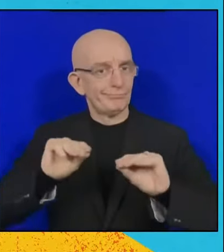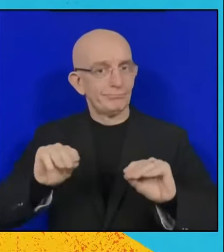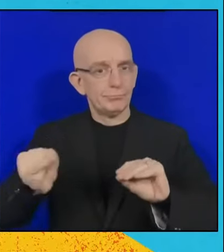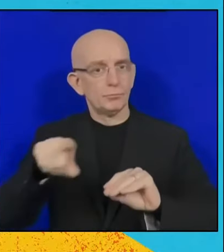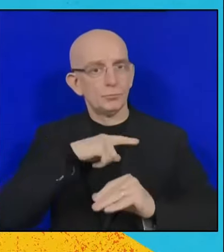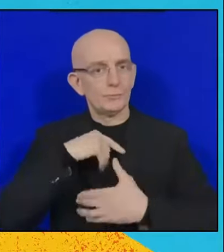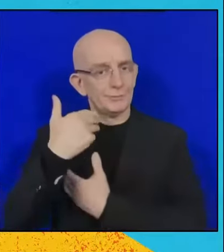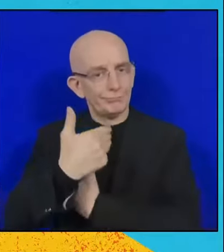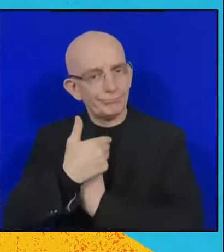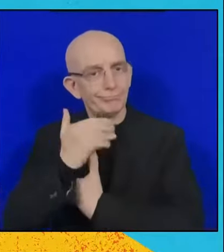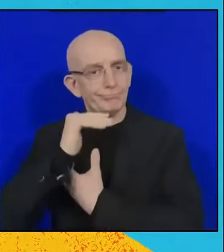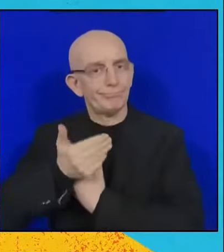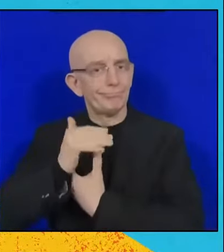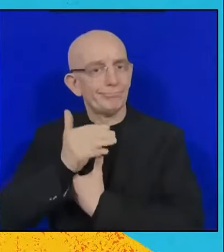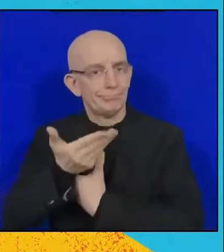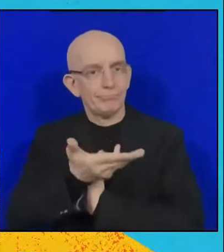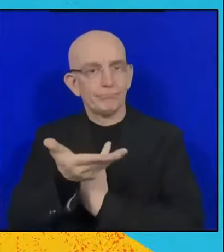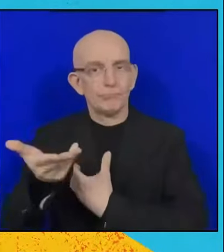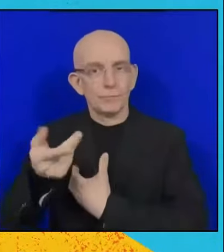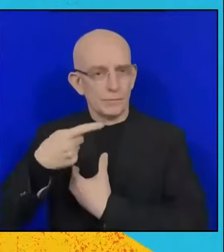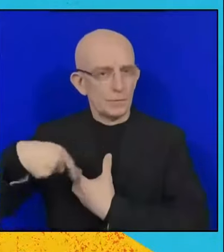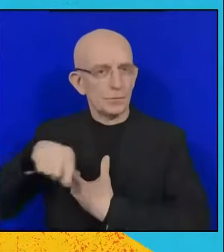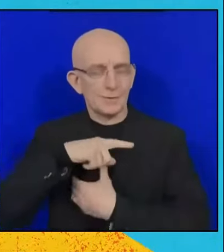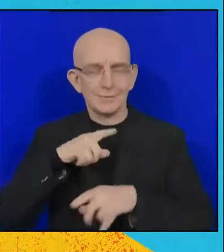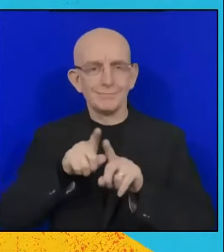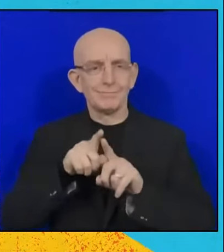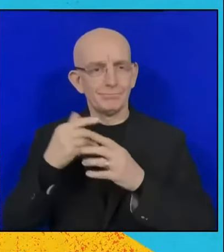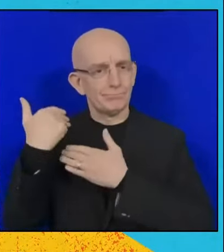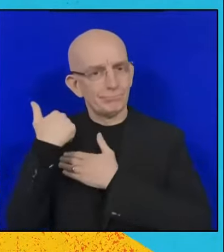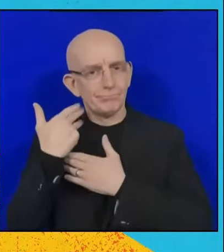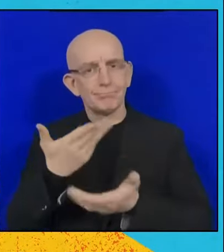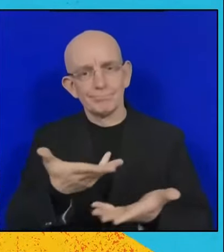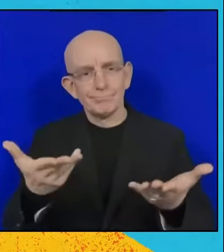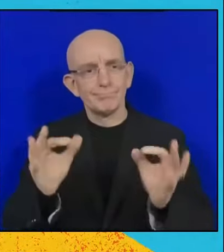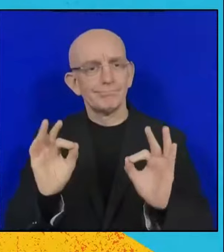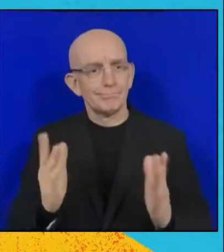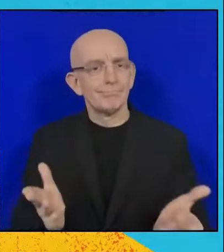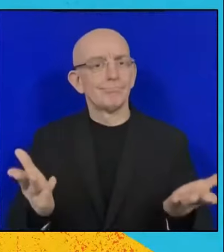worry. We celebrate. We innovate.